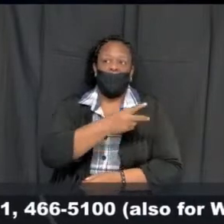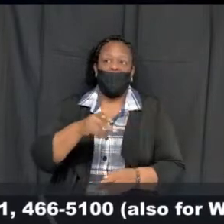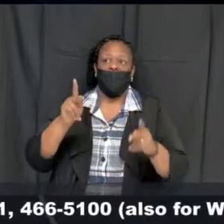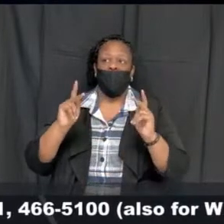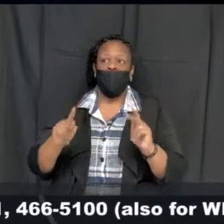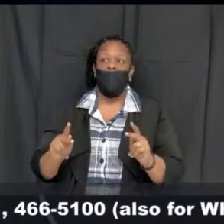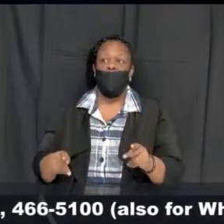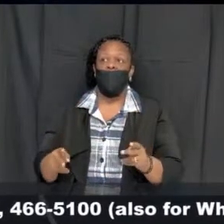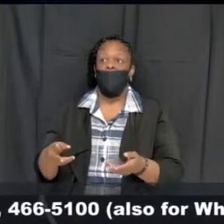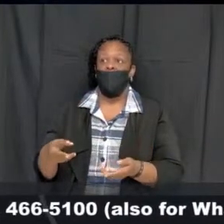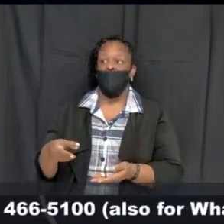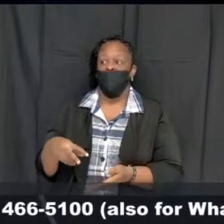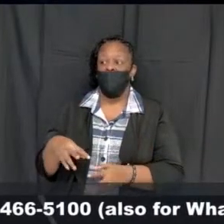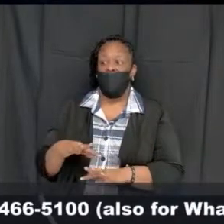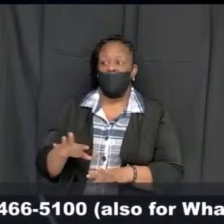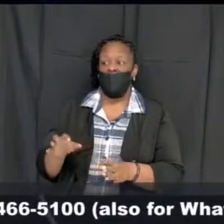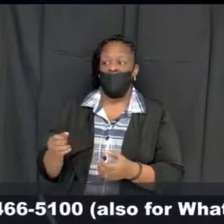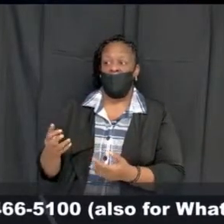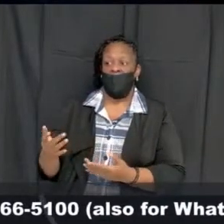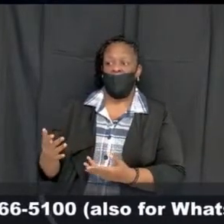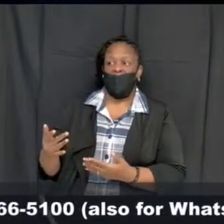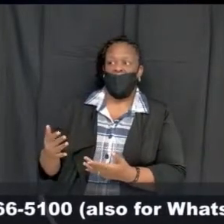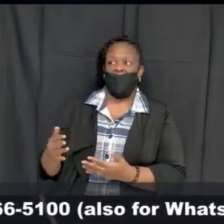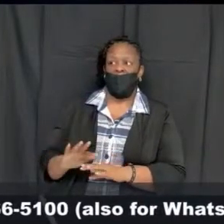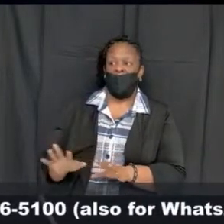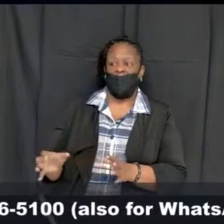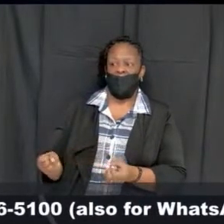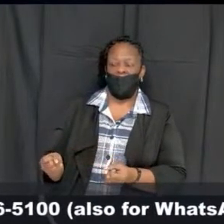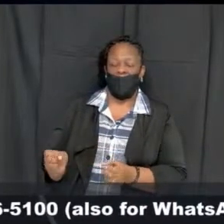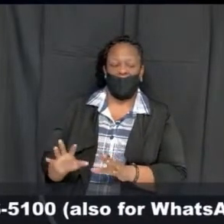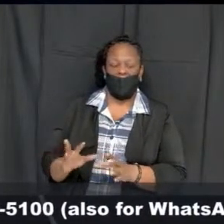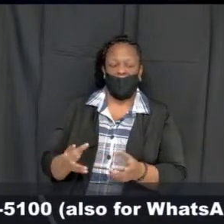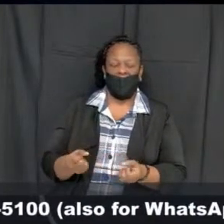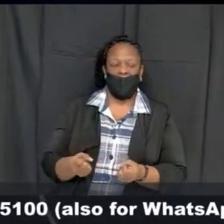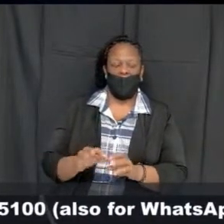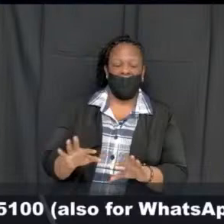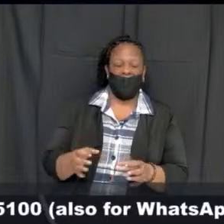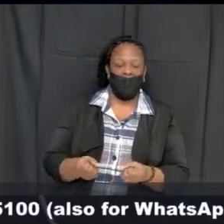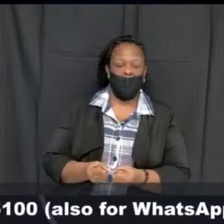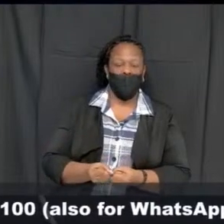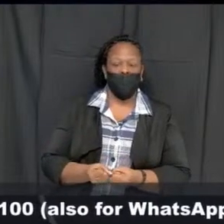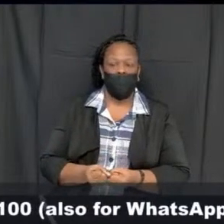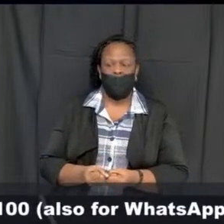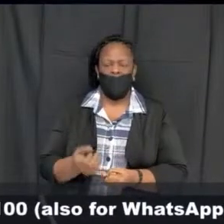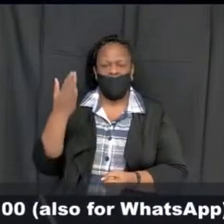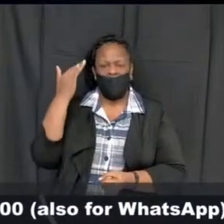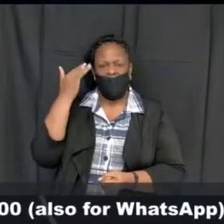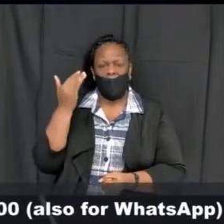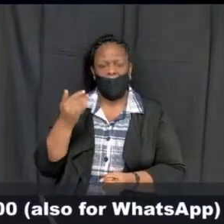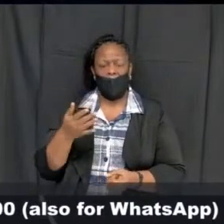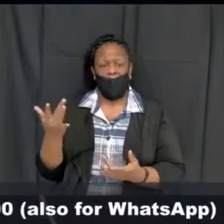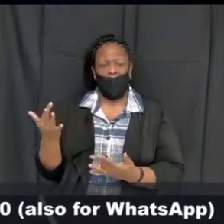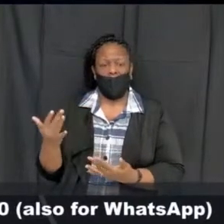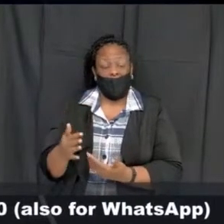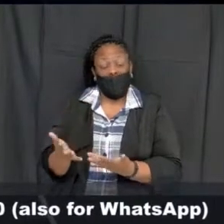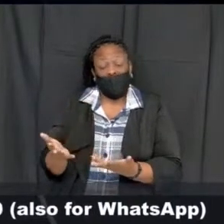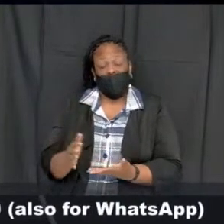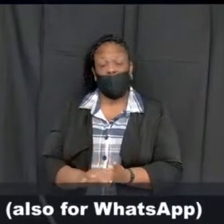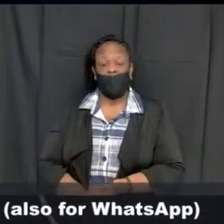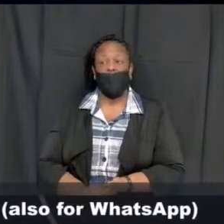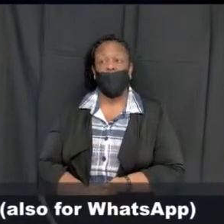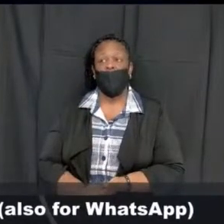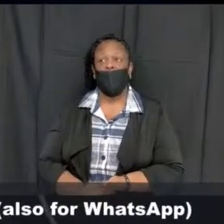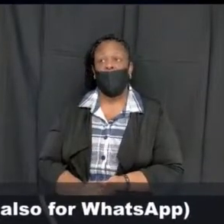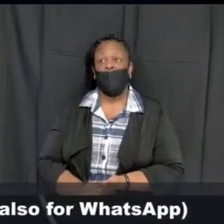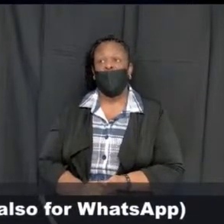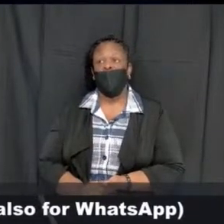and people bringing up all kind of excuse and that sort of a thing. And that is just plain and simple. Because, for